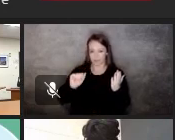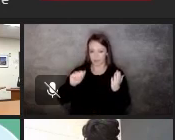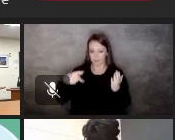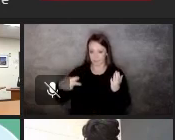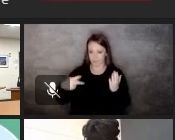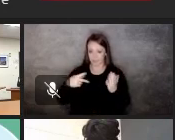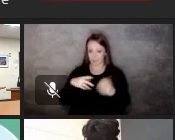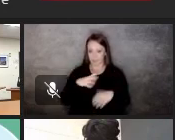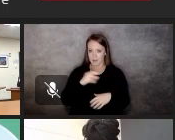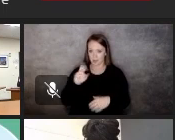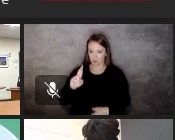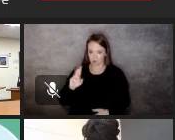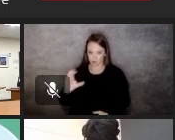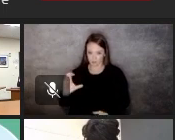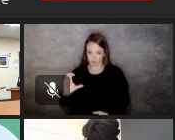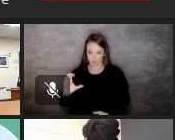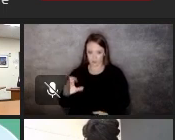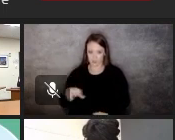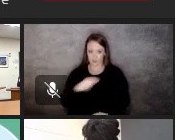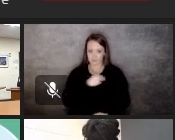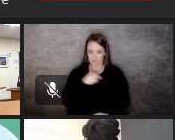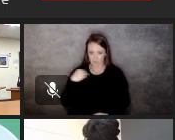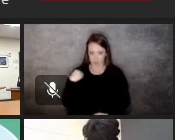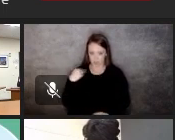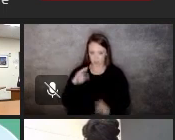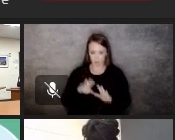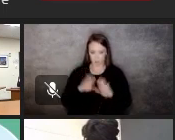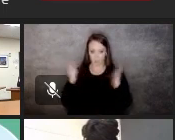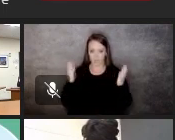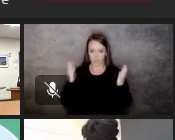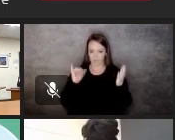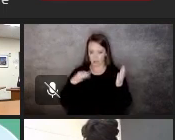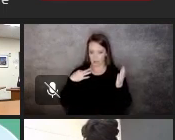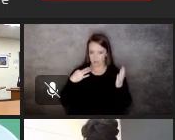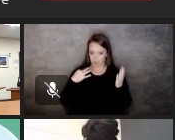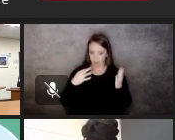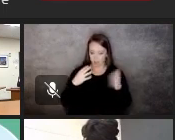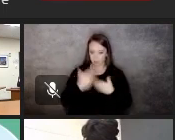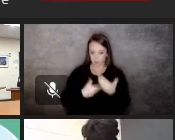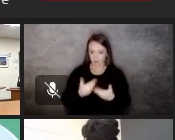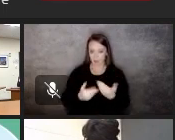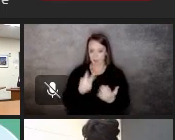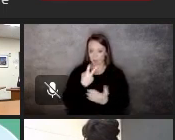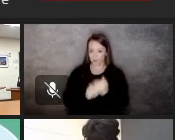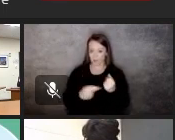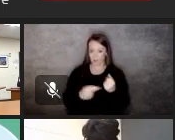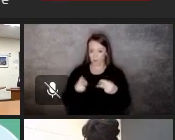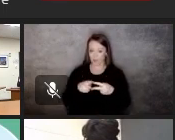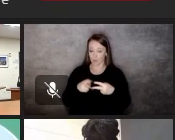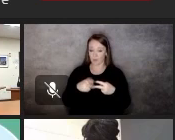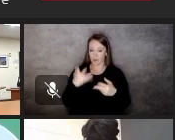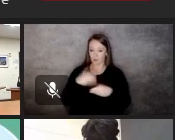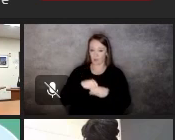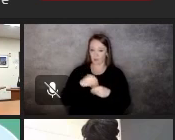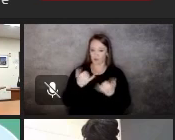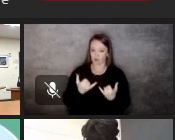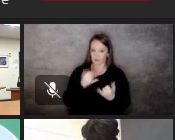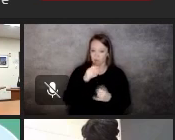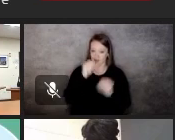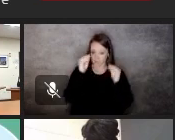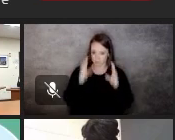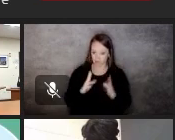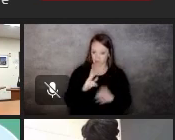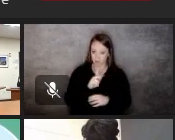committee, RC members. And both of these sections include current teachers, K through 12, in the 5 different